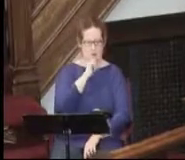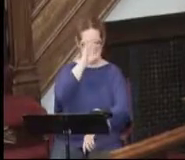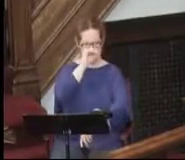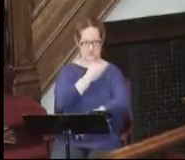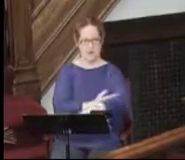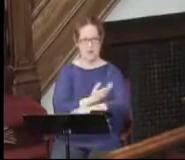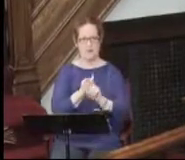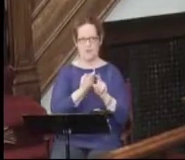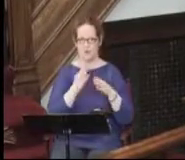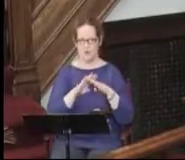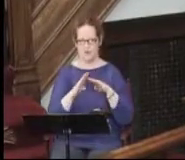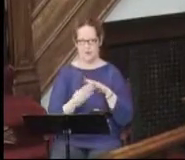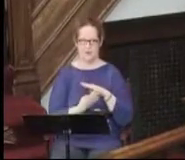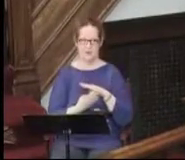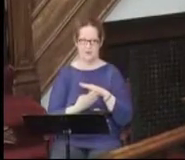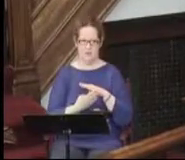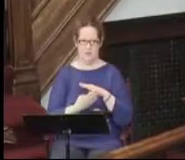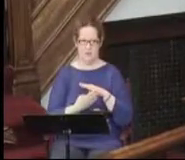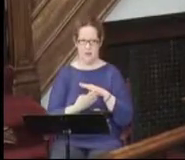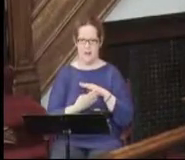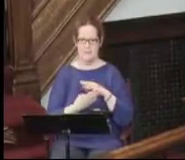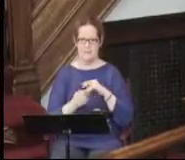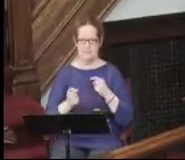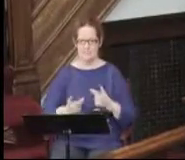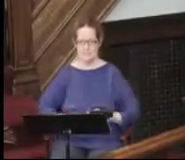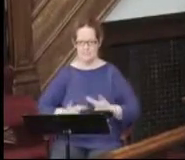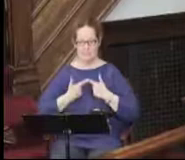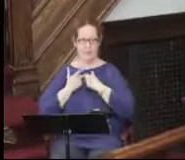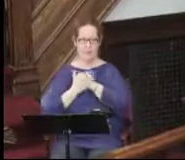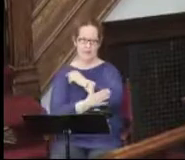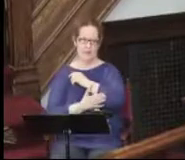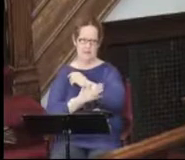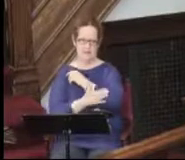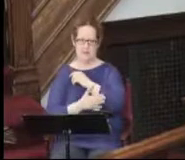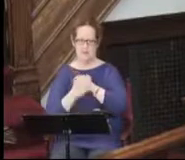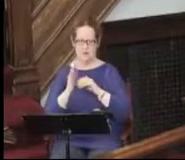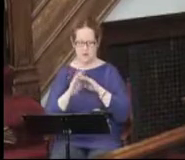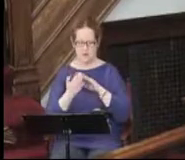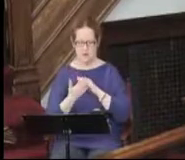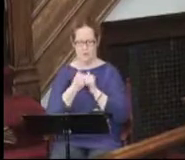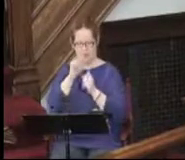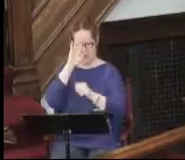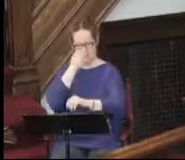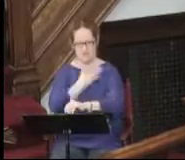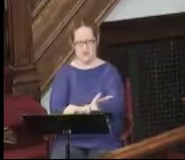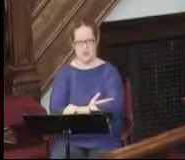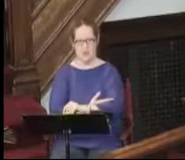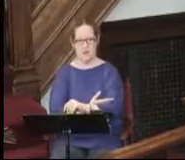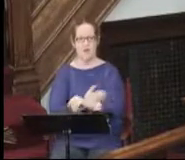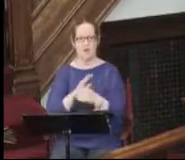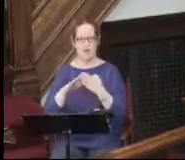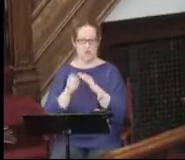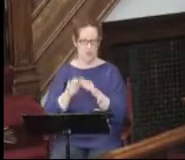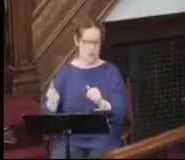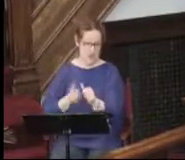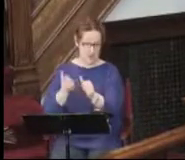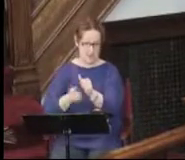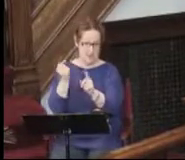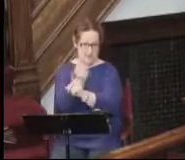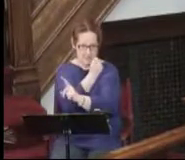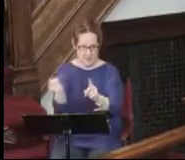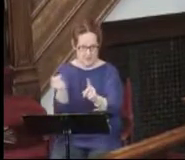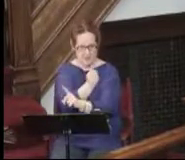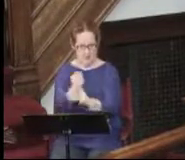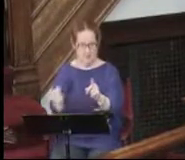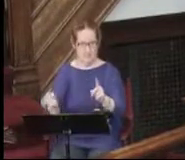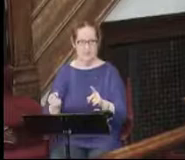Jamaica. And he lives in a rural part of Jamaica with his son, and he was chased out of the community and beaten by